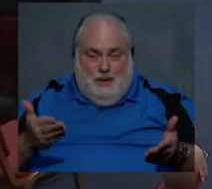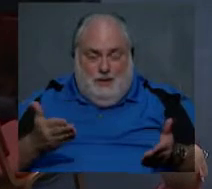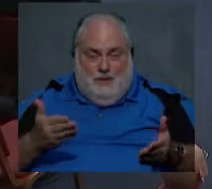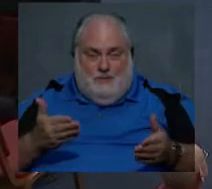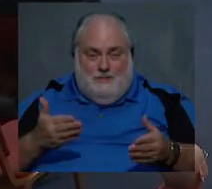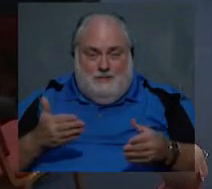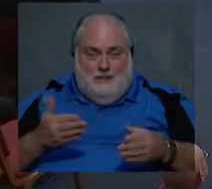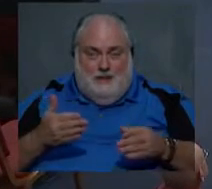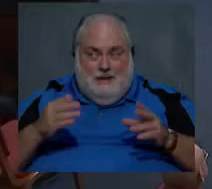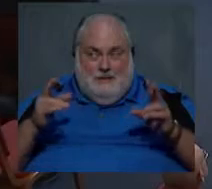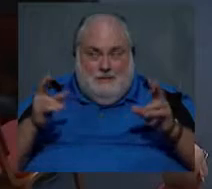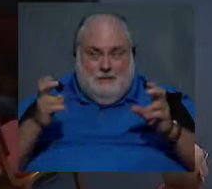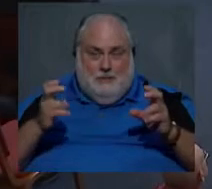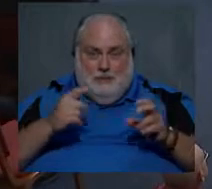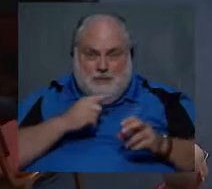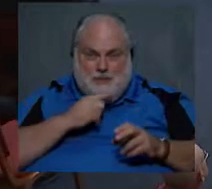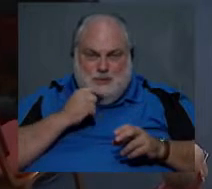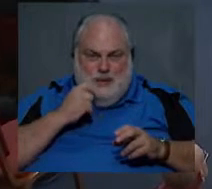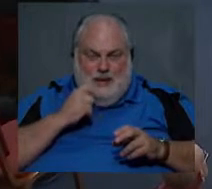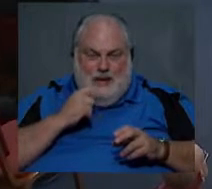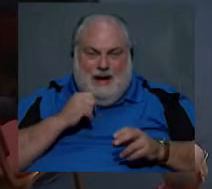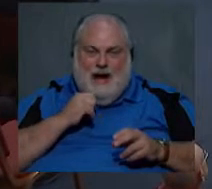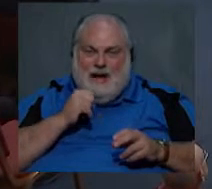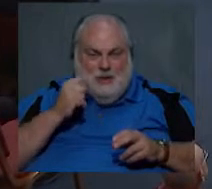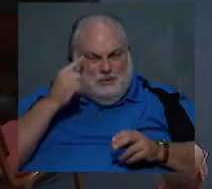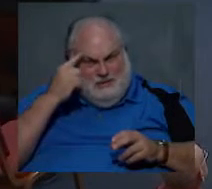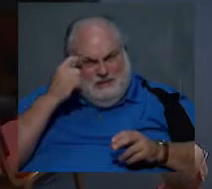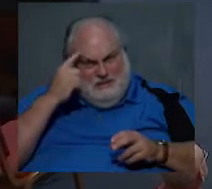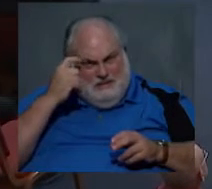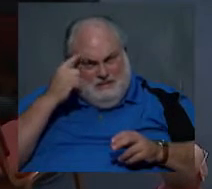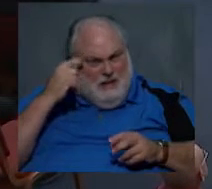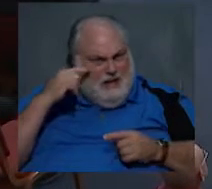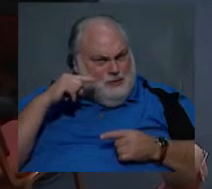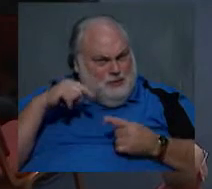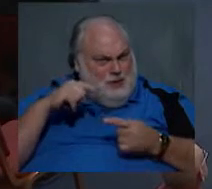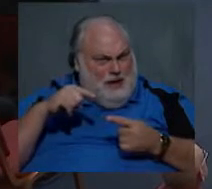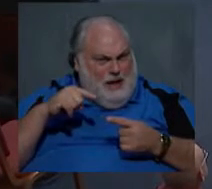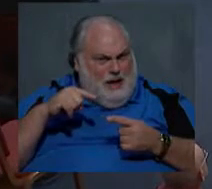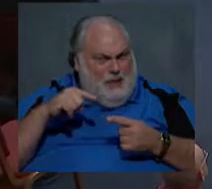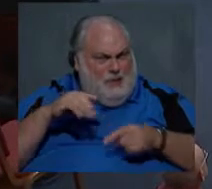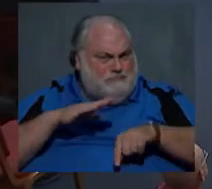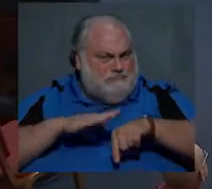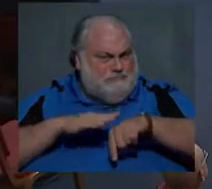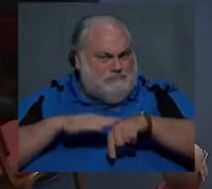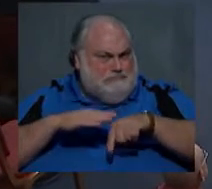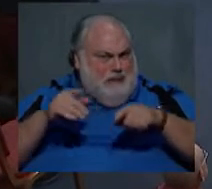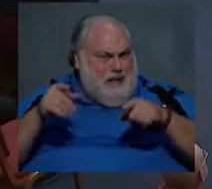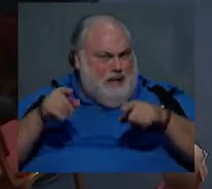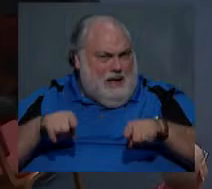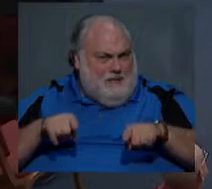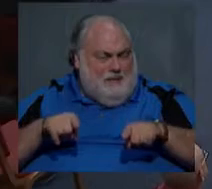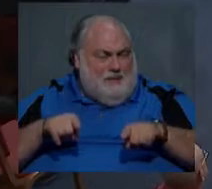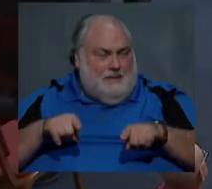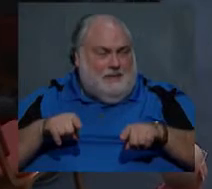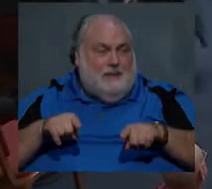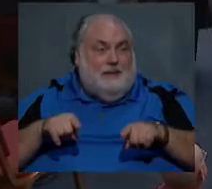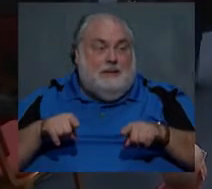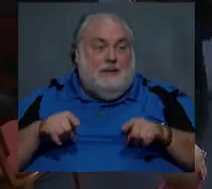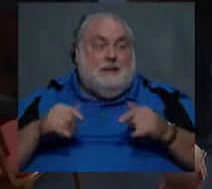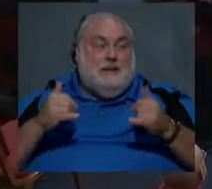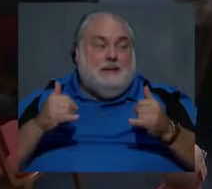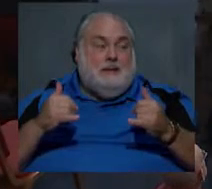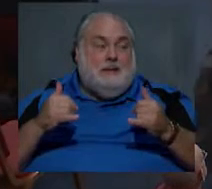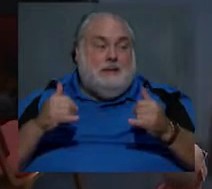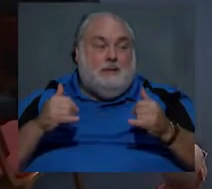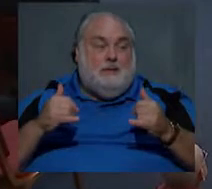don't anticipate any tornado sirens going off. So, with that, I think